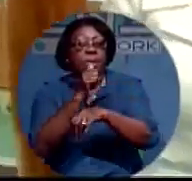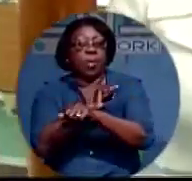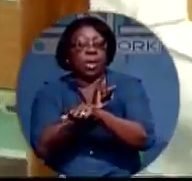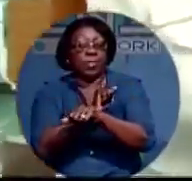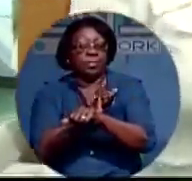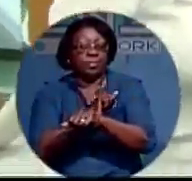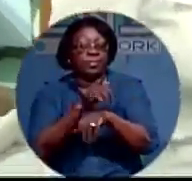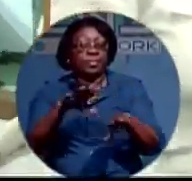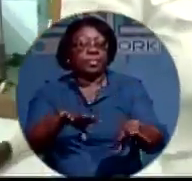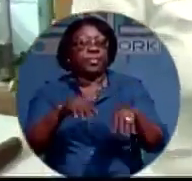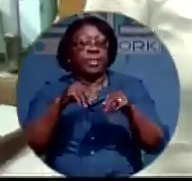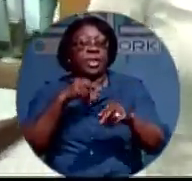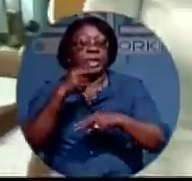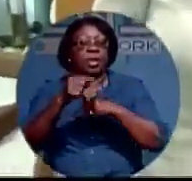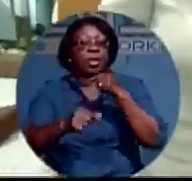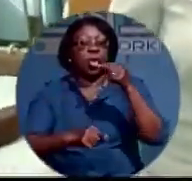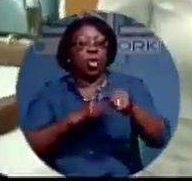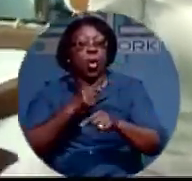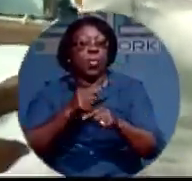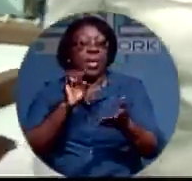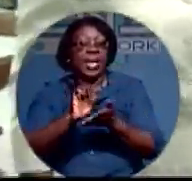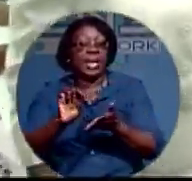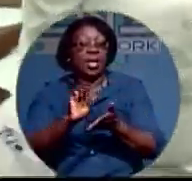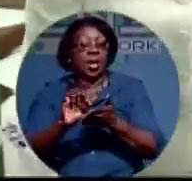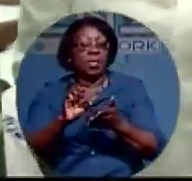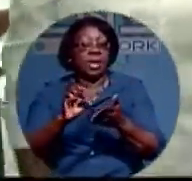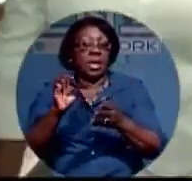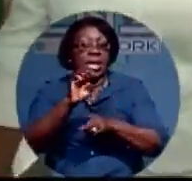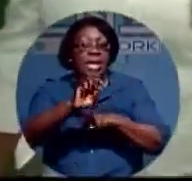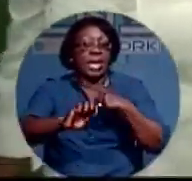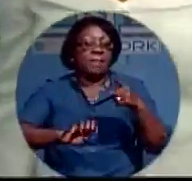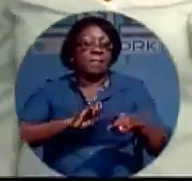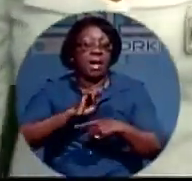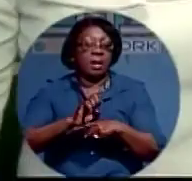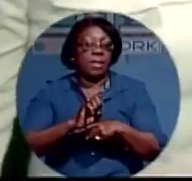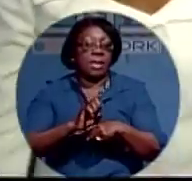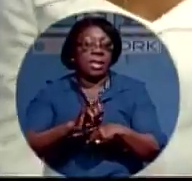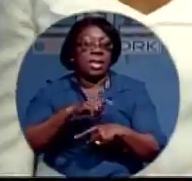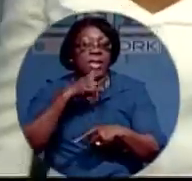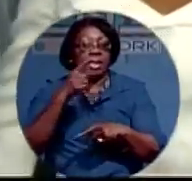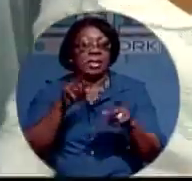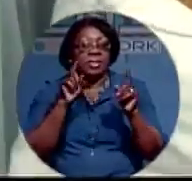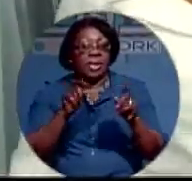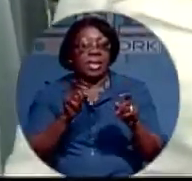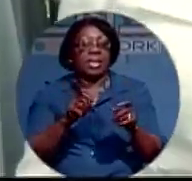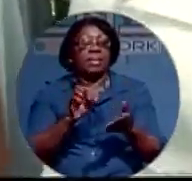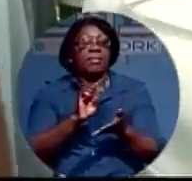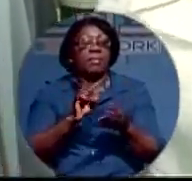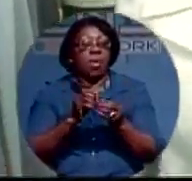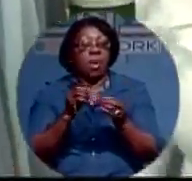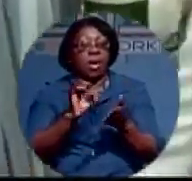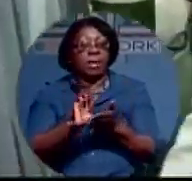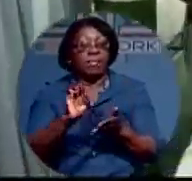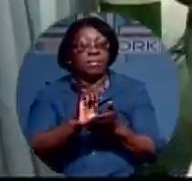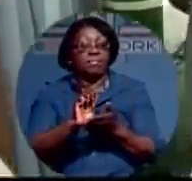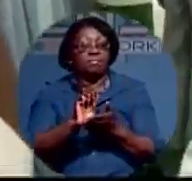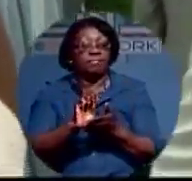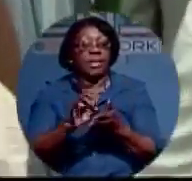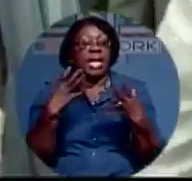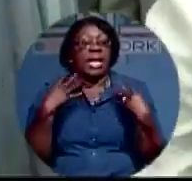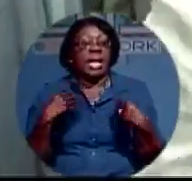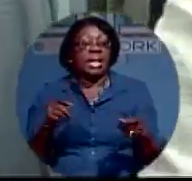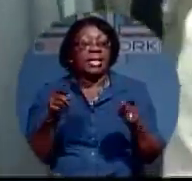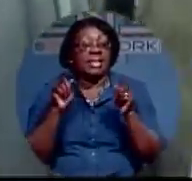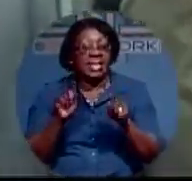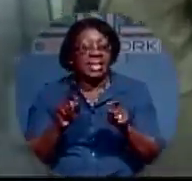global economic environment, Minister Gomez committed efforts and resources to further strengthening that public health facility. Health needs